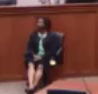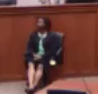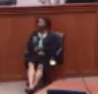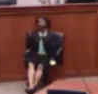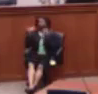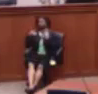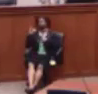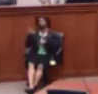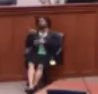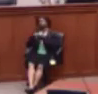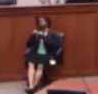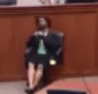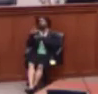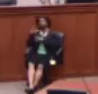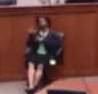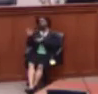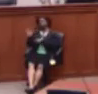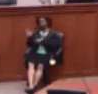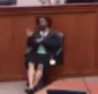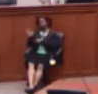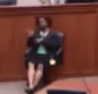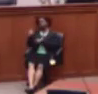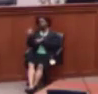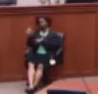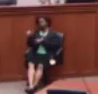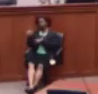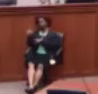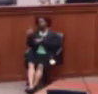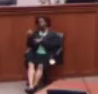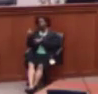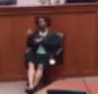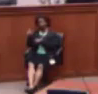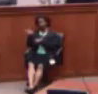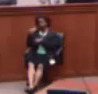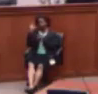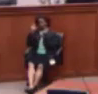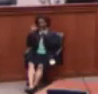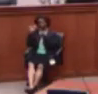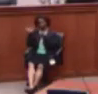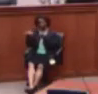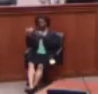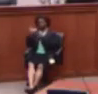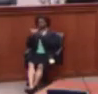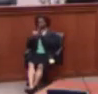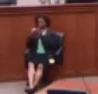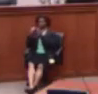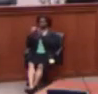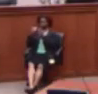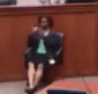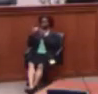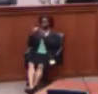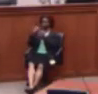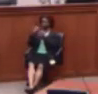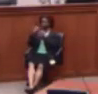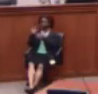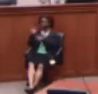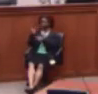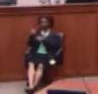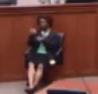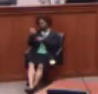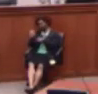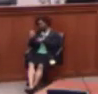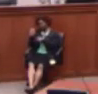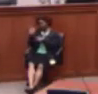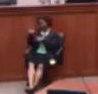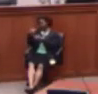Your next item is on page 39, item 3.2, consideration of course choice providers for the Jumpstart Summers